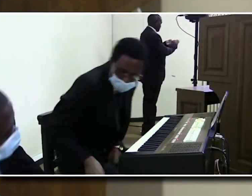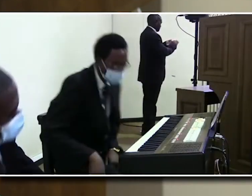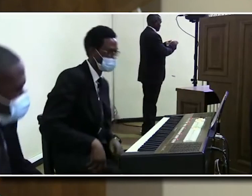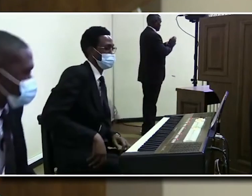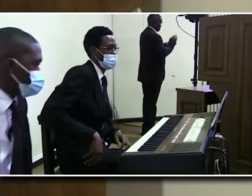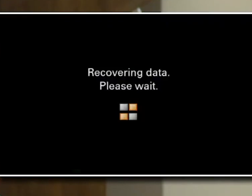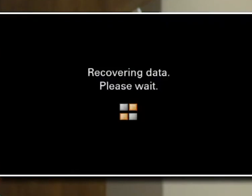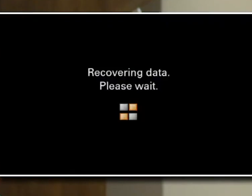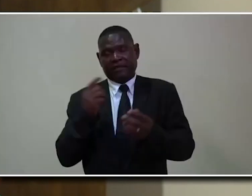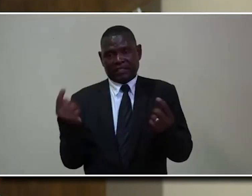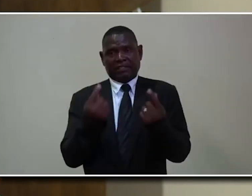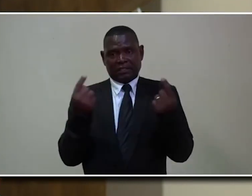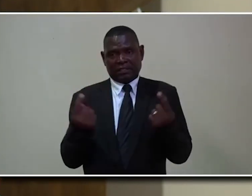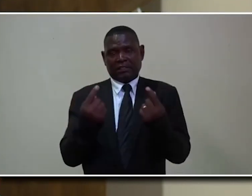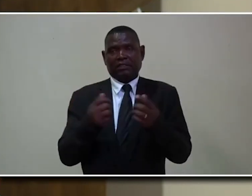It is